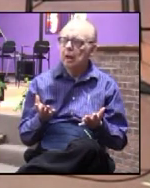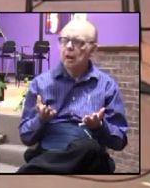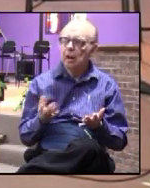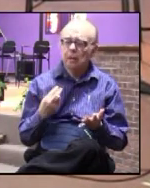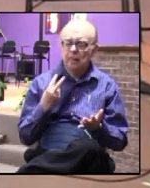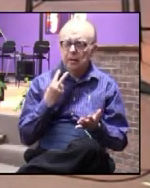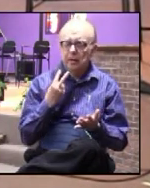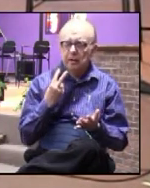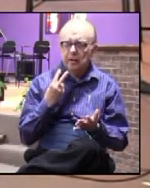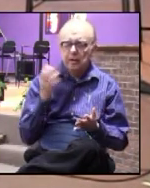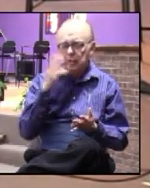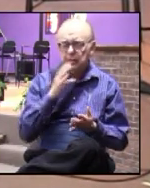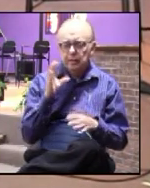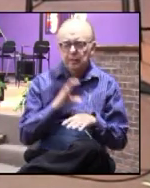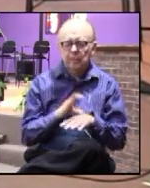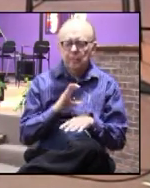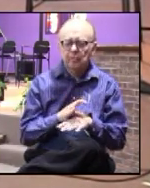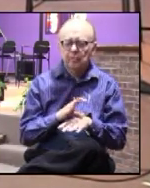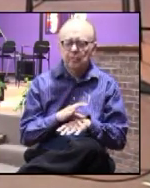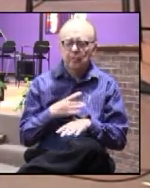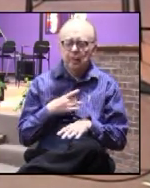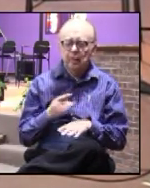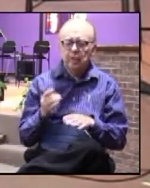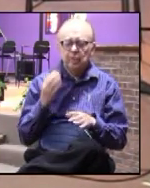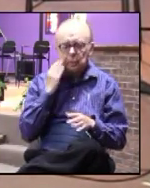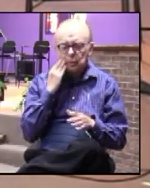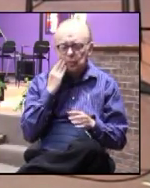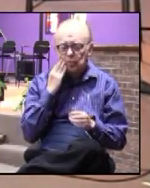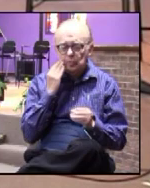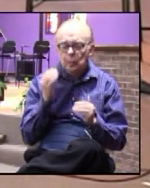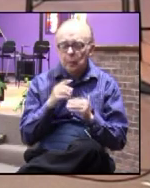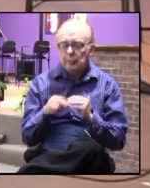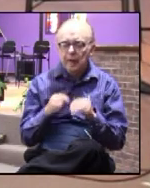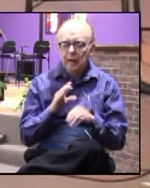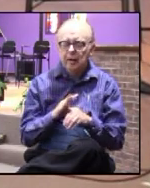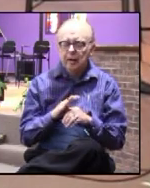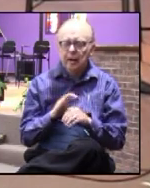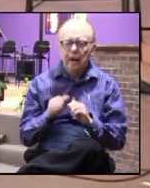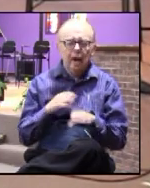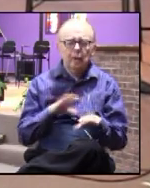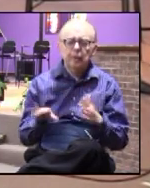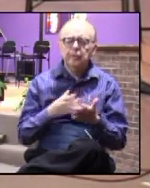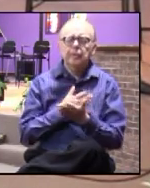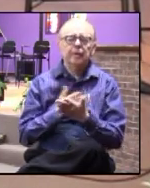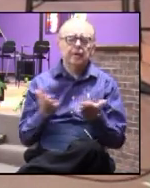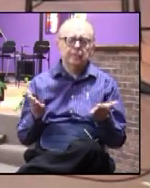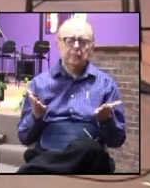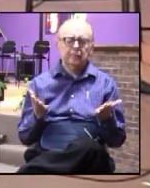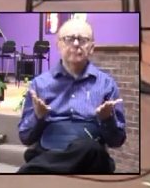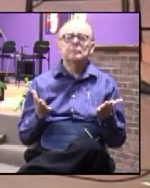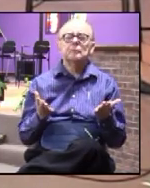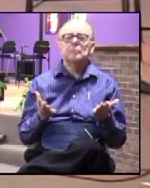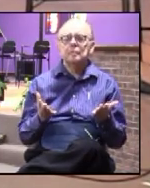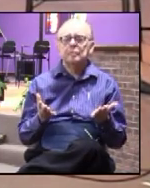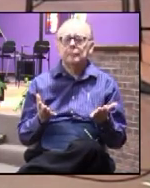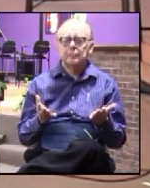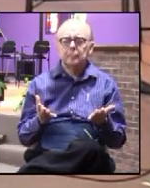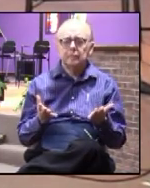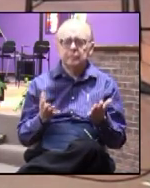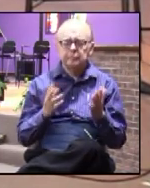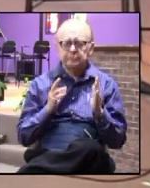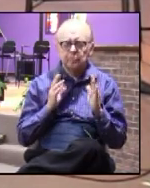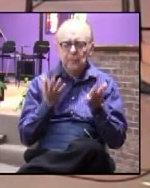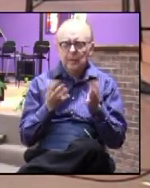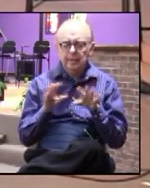you're looking for the church and you would like to know more about the church, how we operate, what we do, things that we offer, and you're looking to do